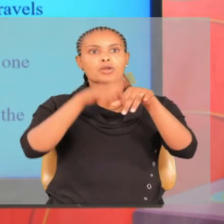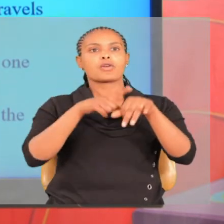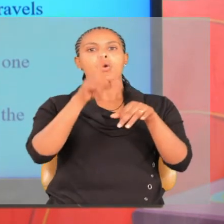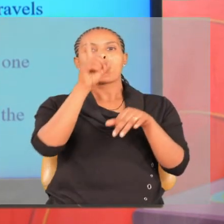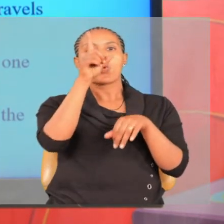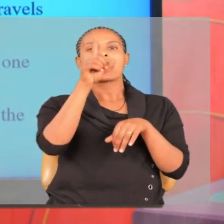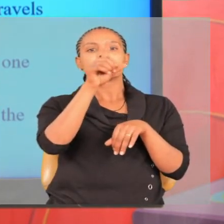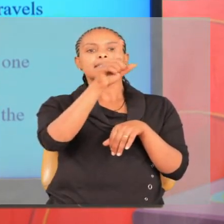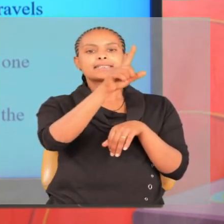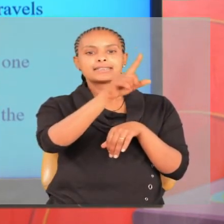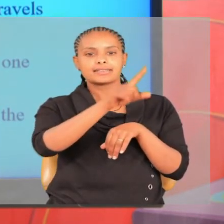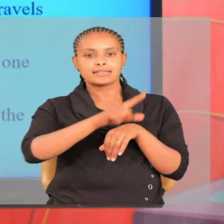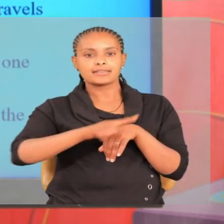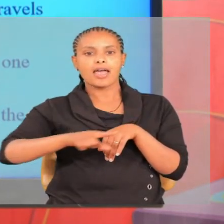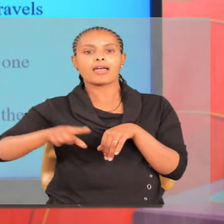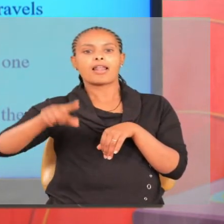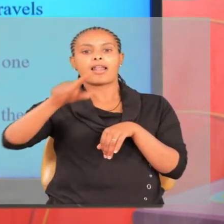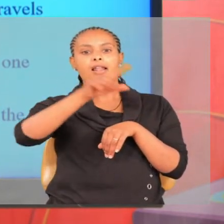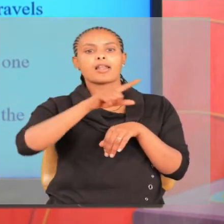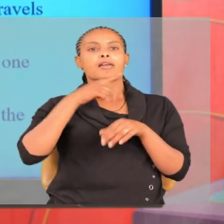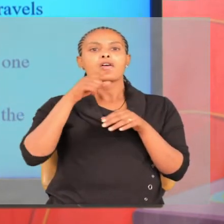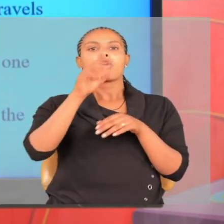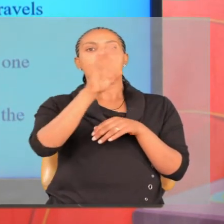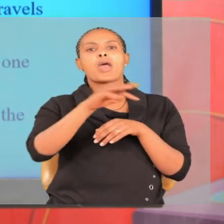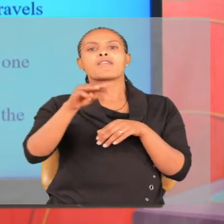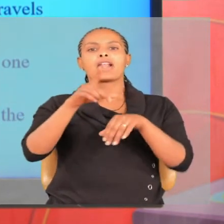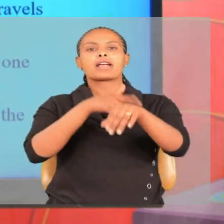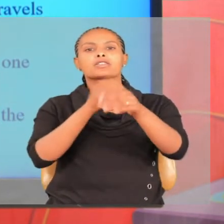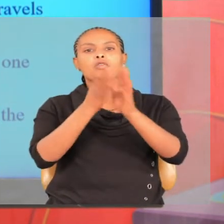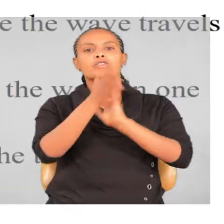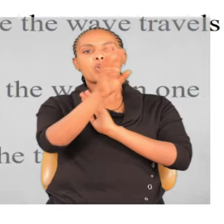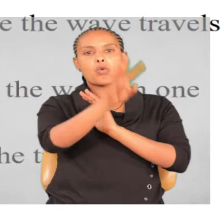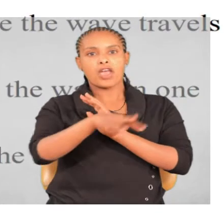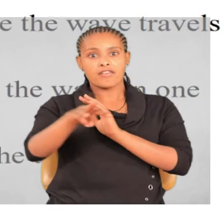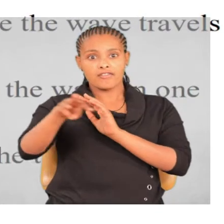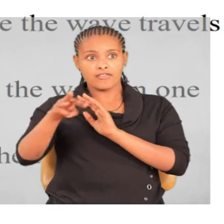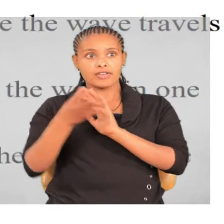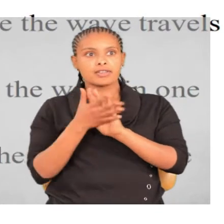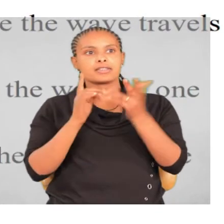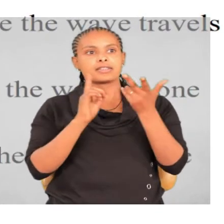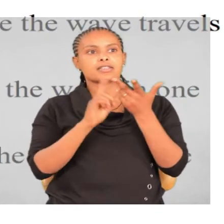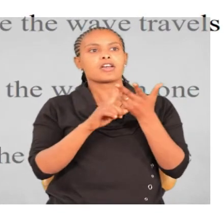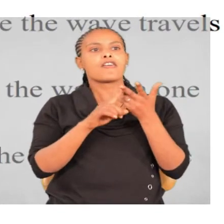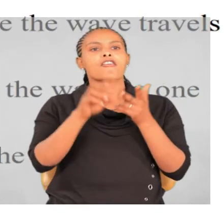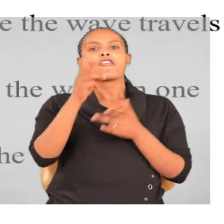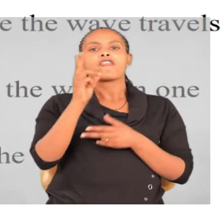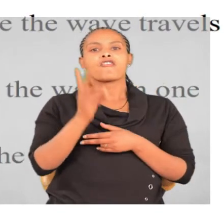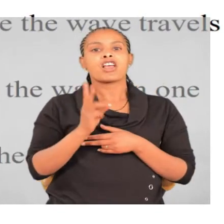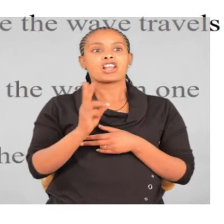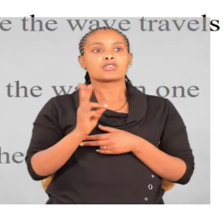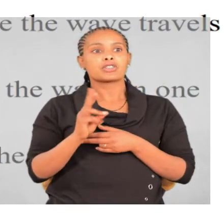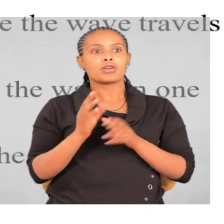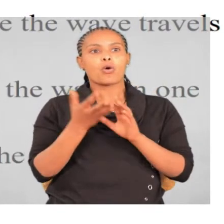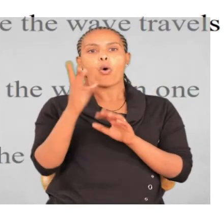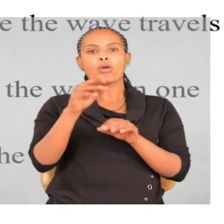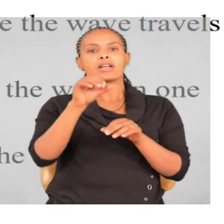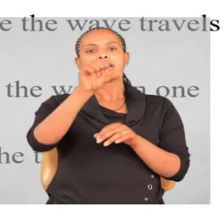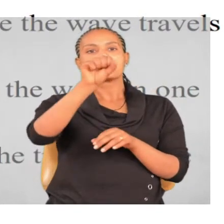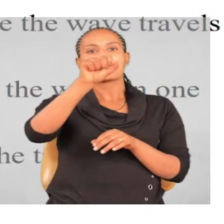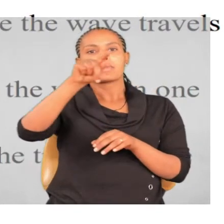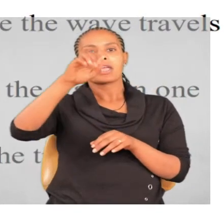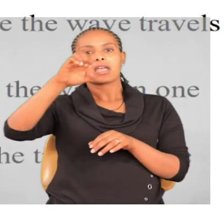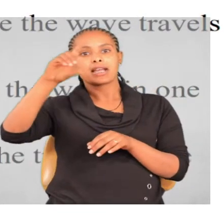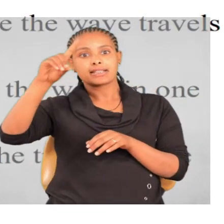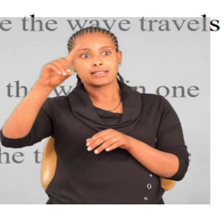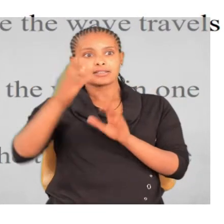one cycle is wavelengths of the wave. Stream velocity or speed